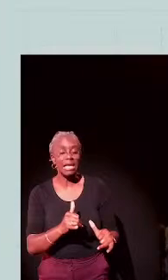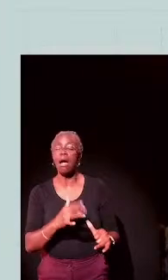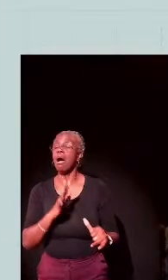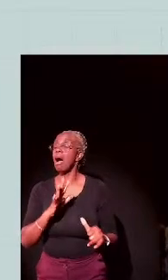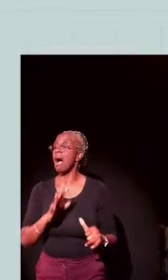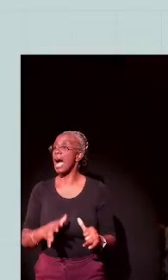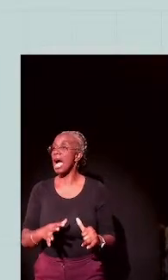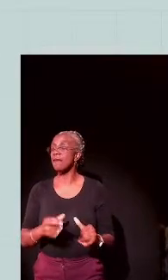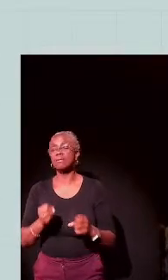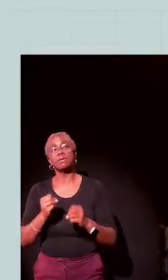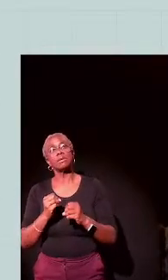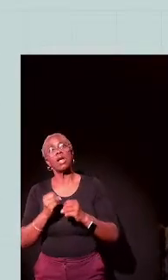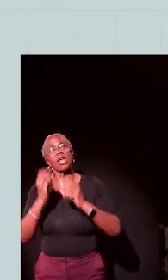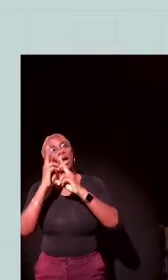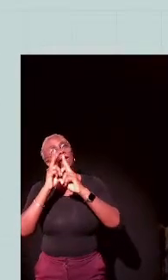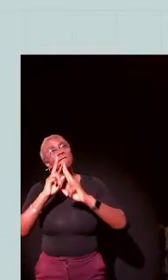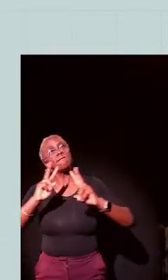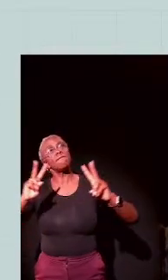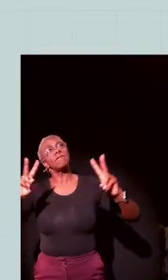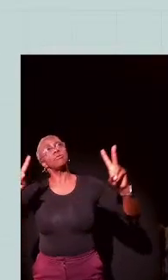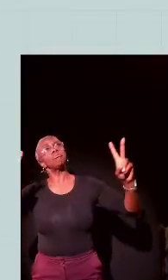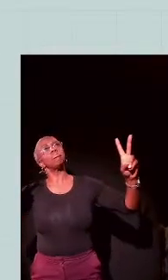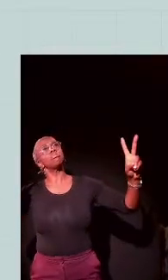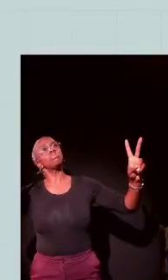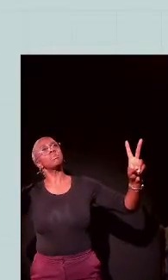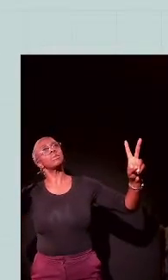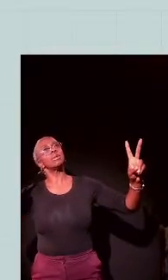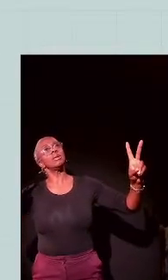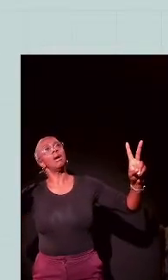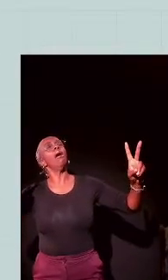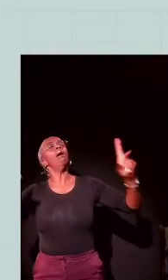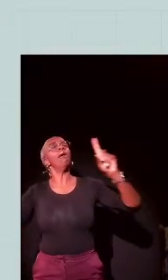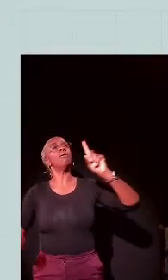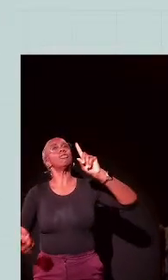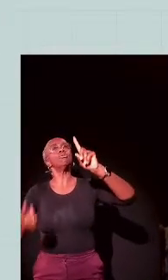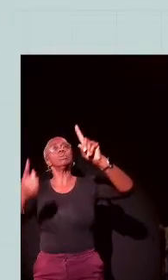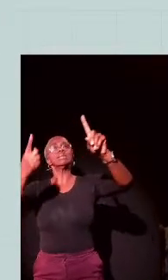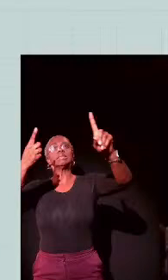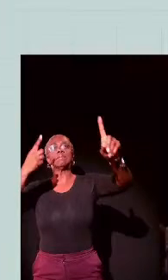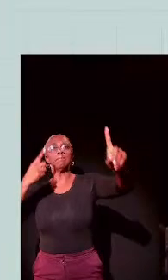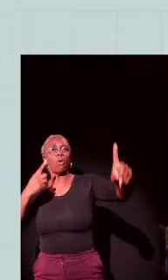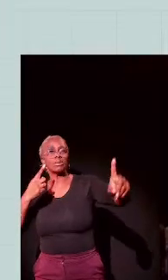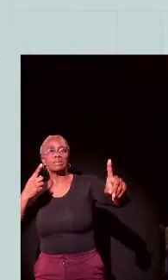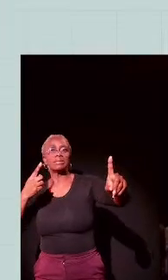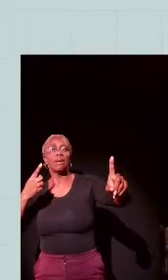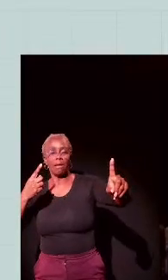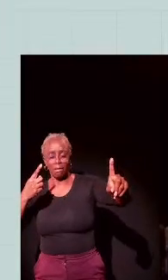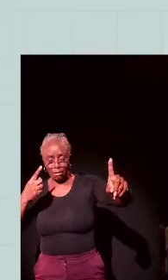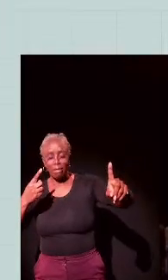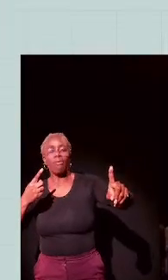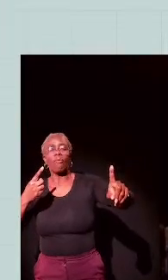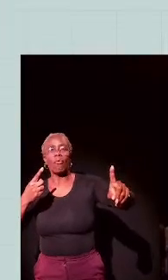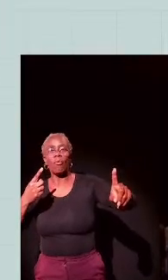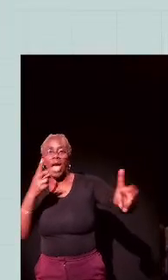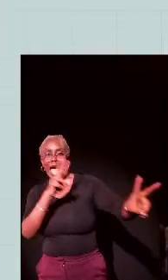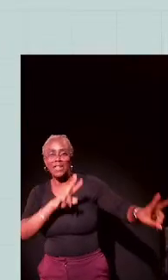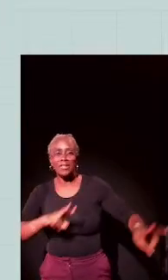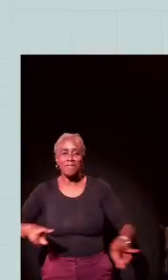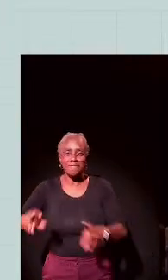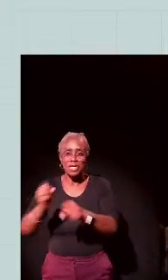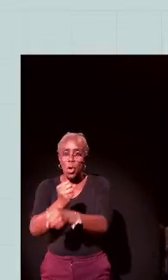kind of visualized the force response. And we played very simple games like Doodle Jump with